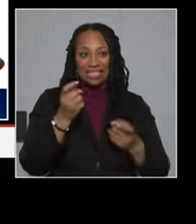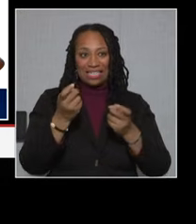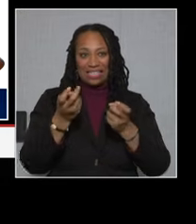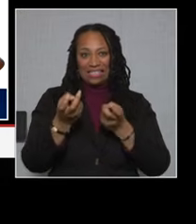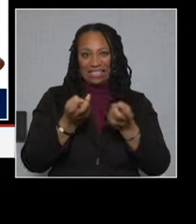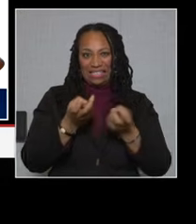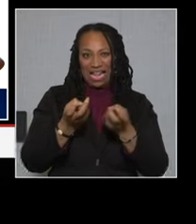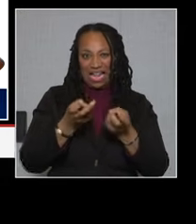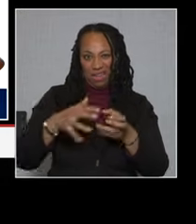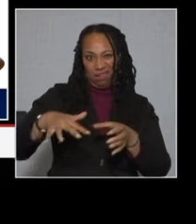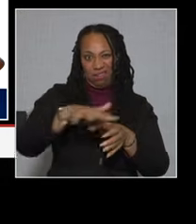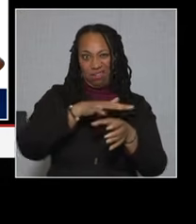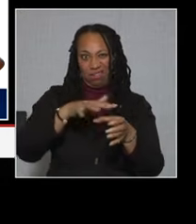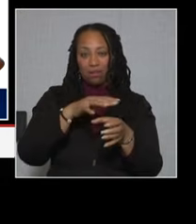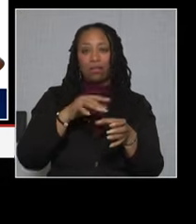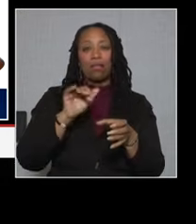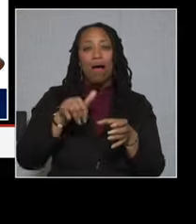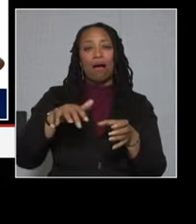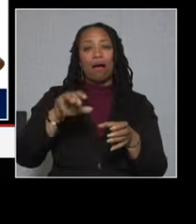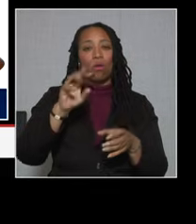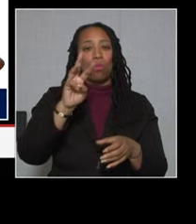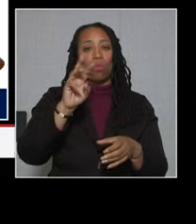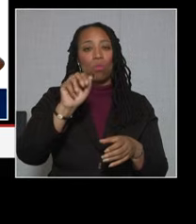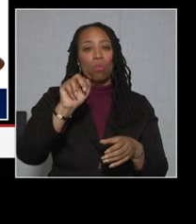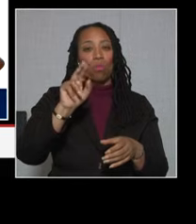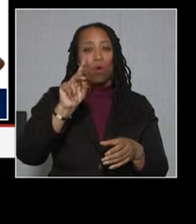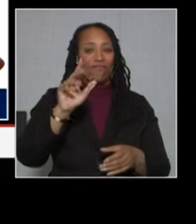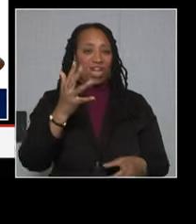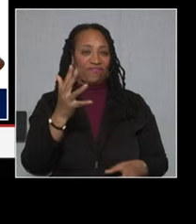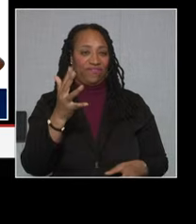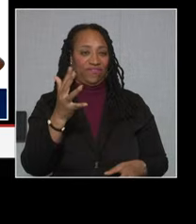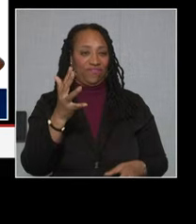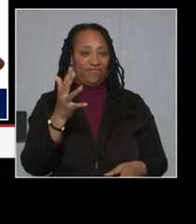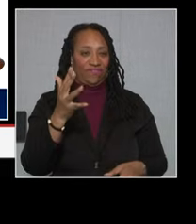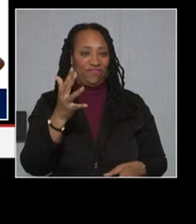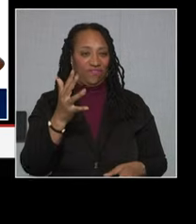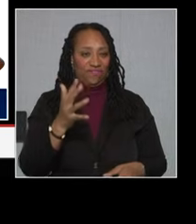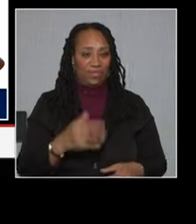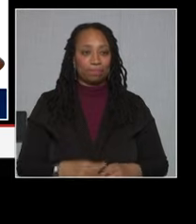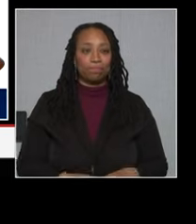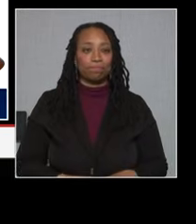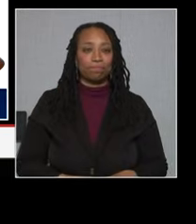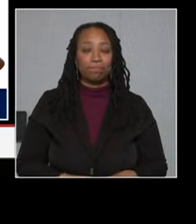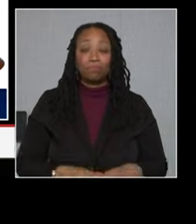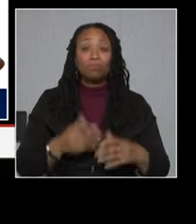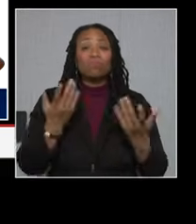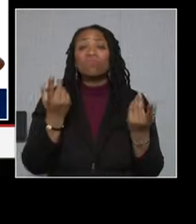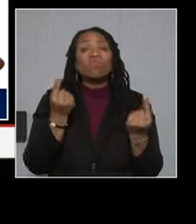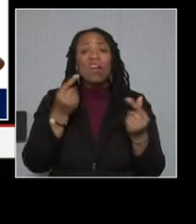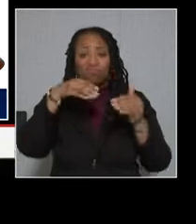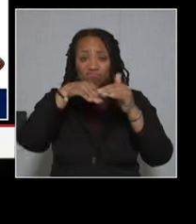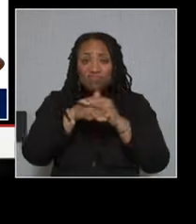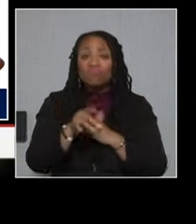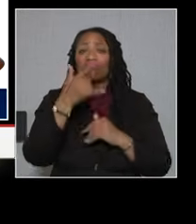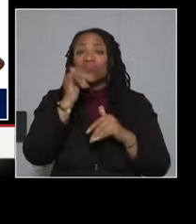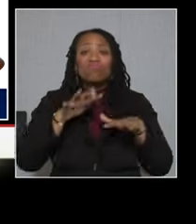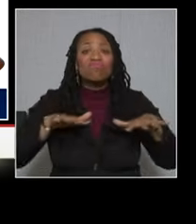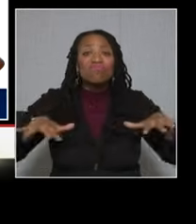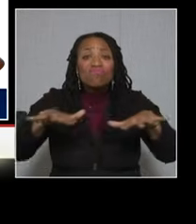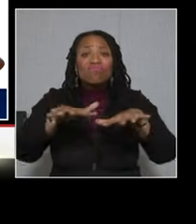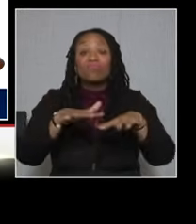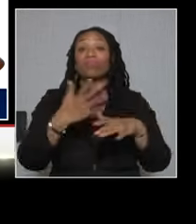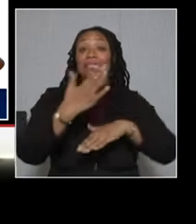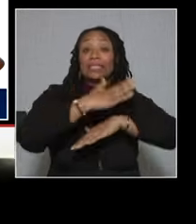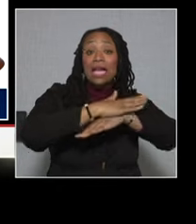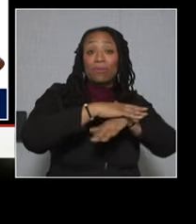tables so families can ask about their school, either in their neighborhood or another school choice.